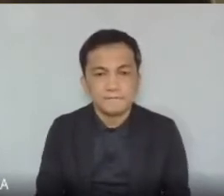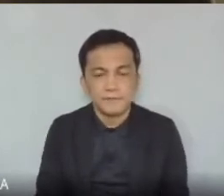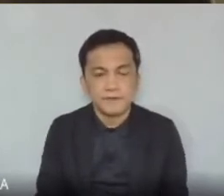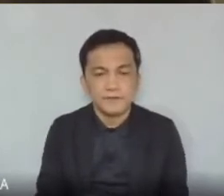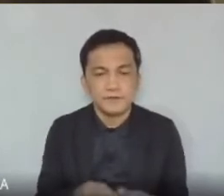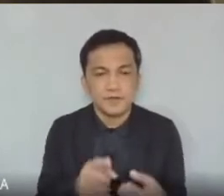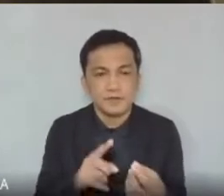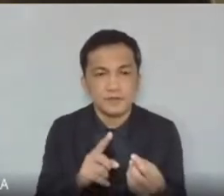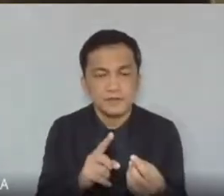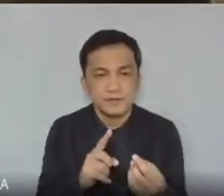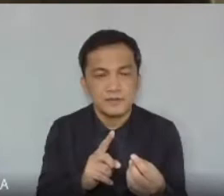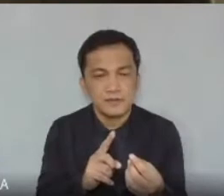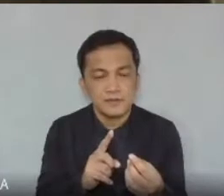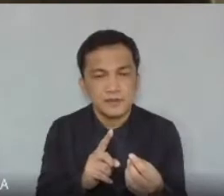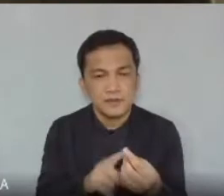Wait.